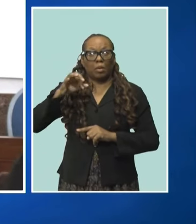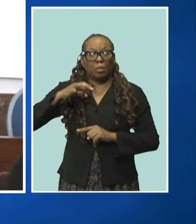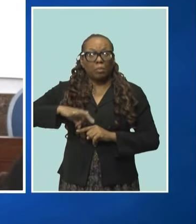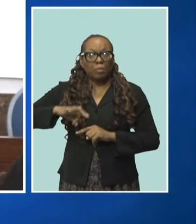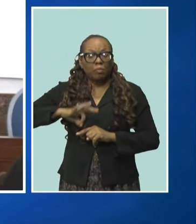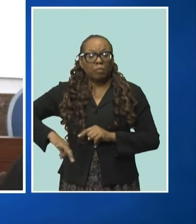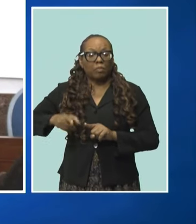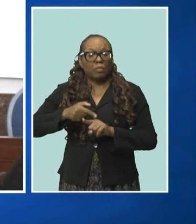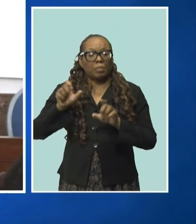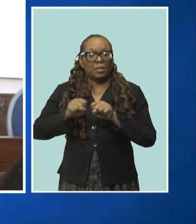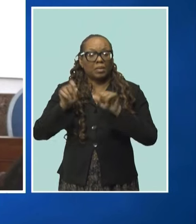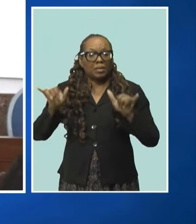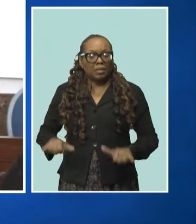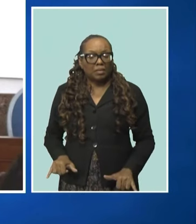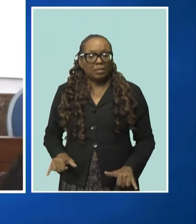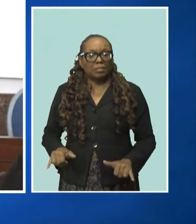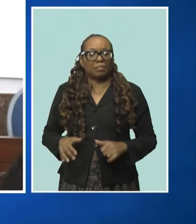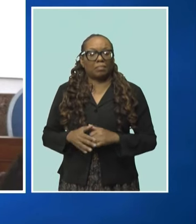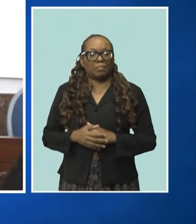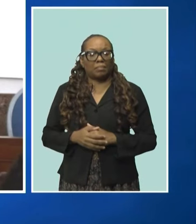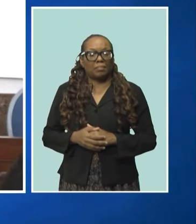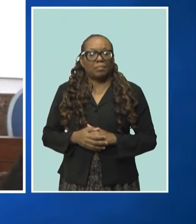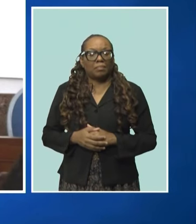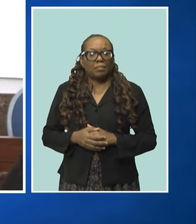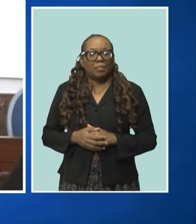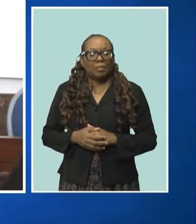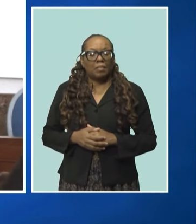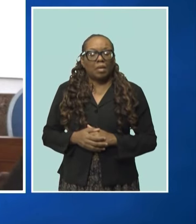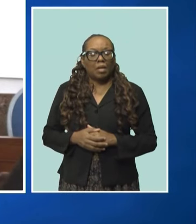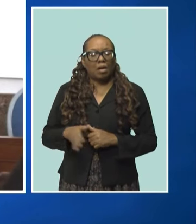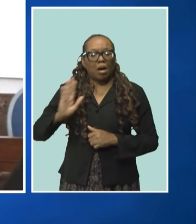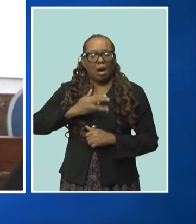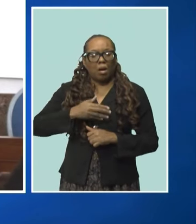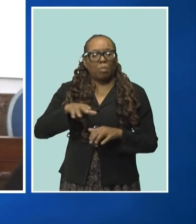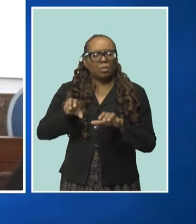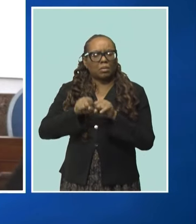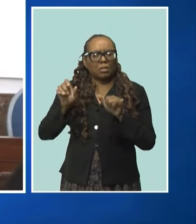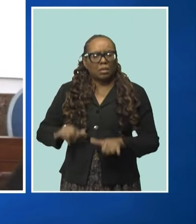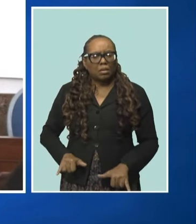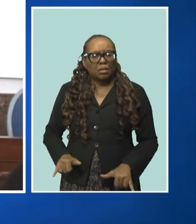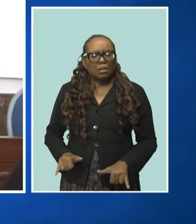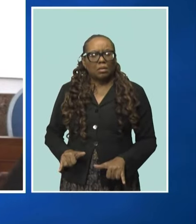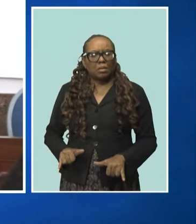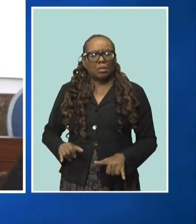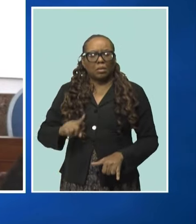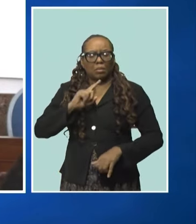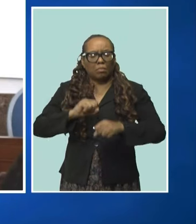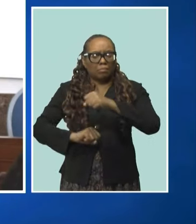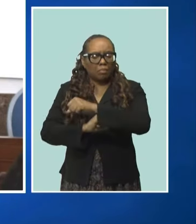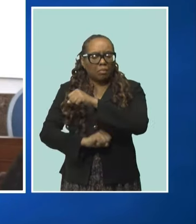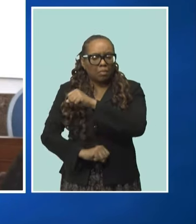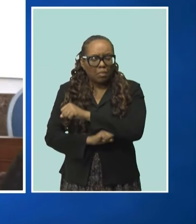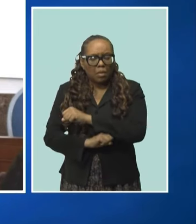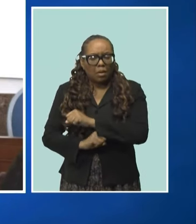on colonial frame and elitism. But the truth